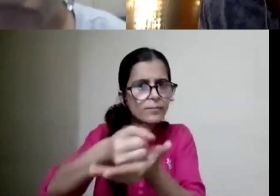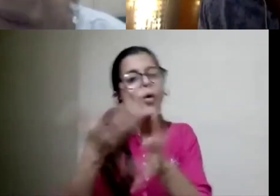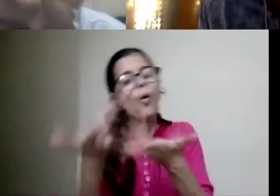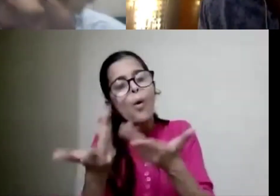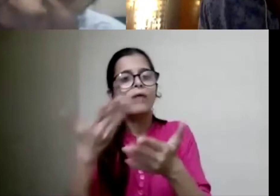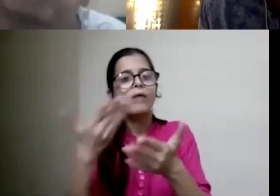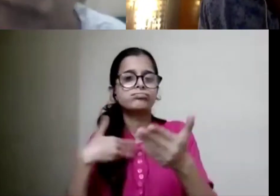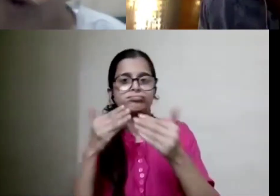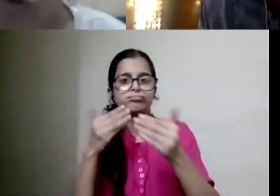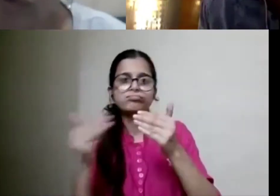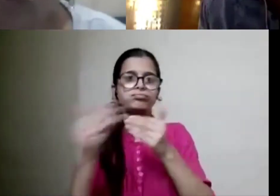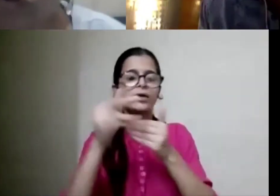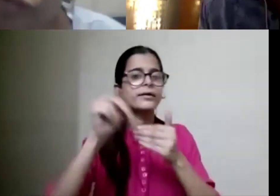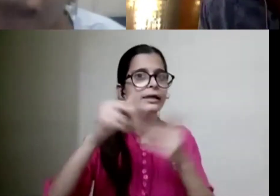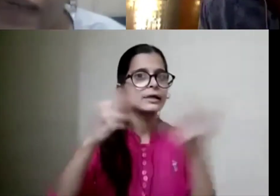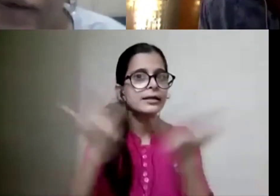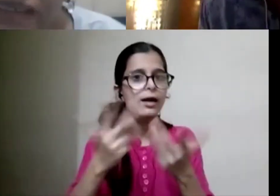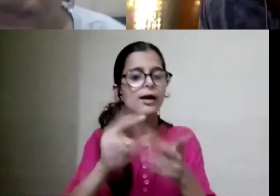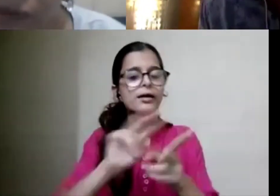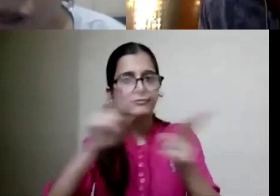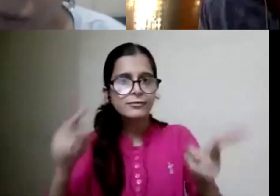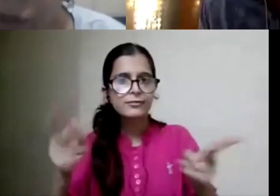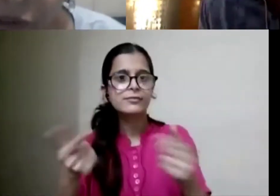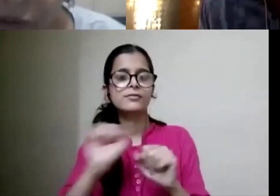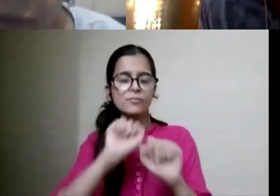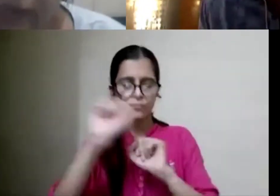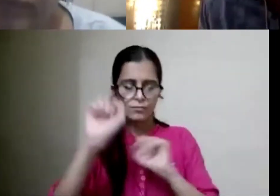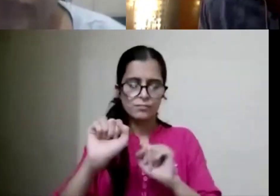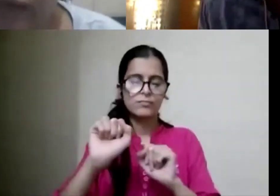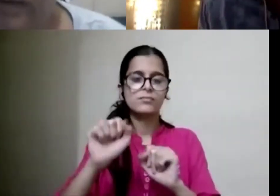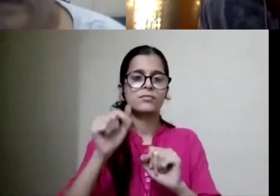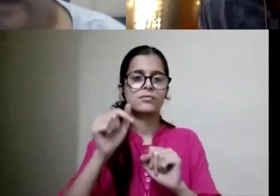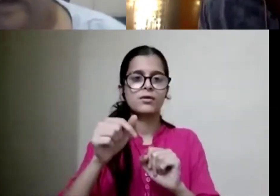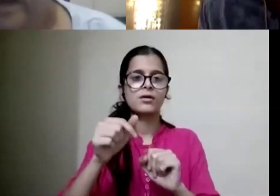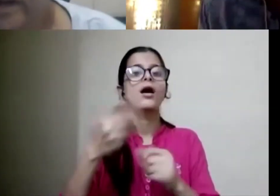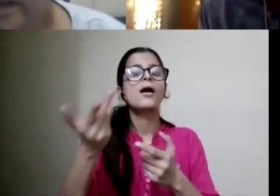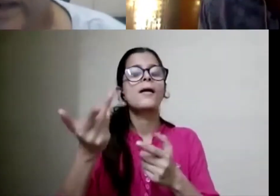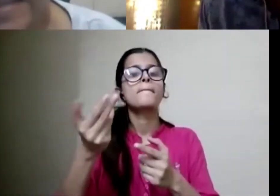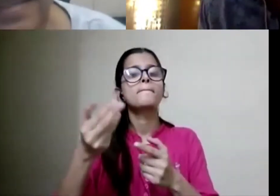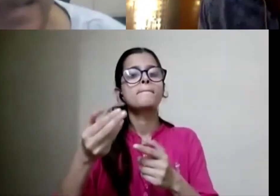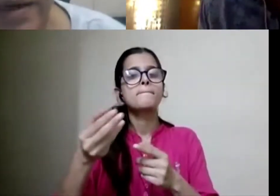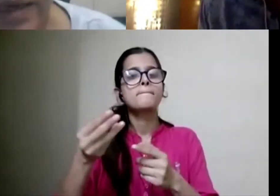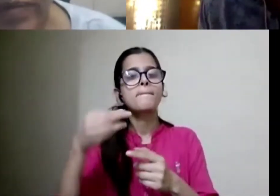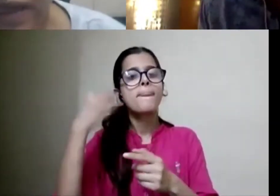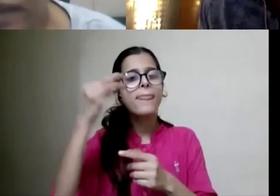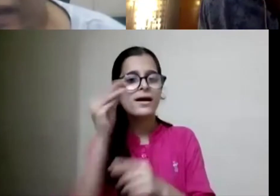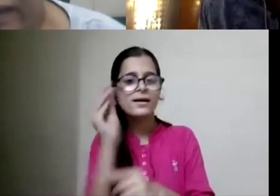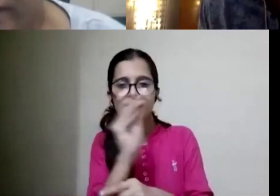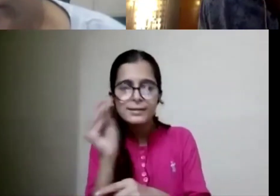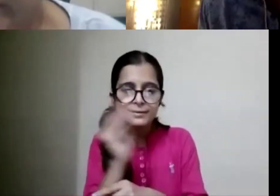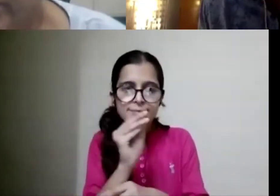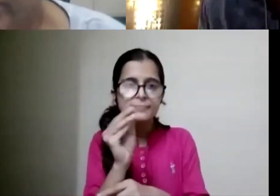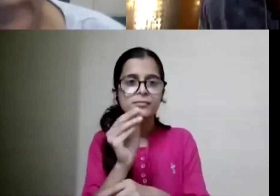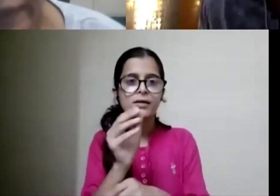The very fact that you've defined reasonable accommodation in that manner necessarily means